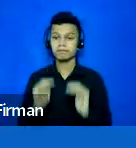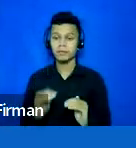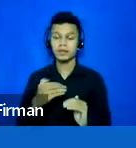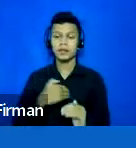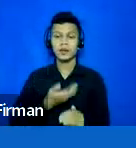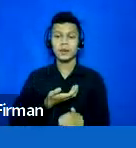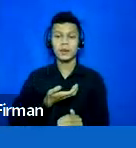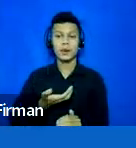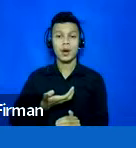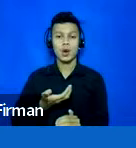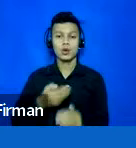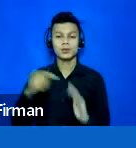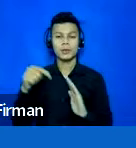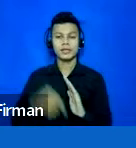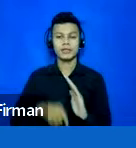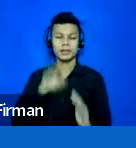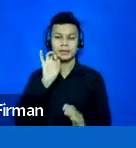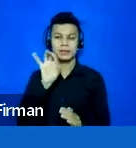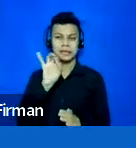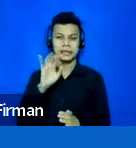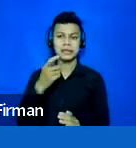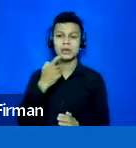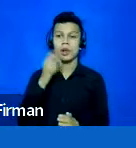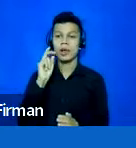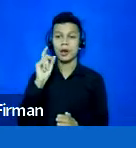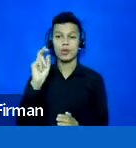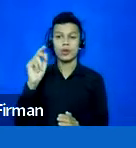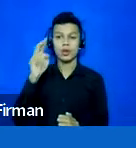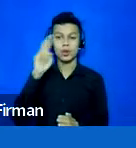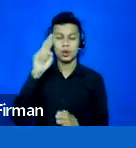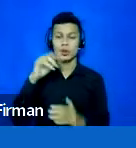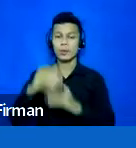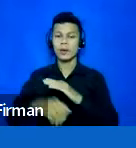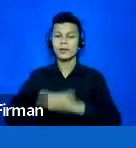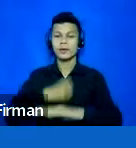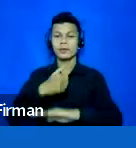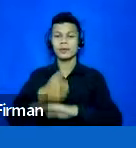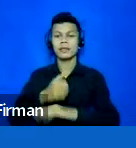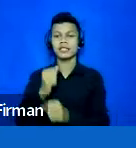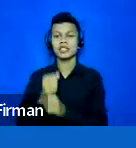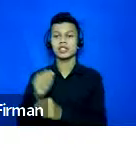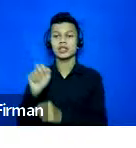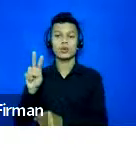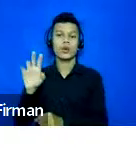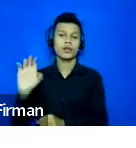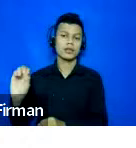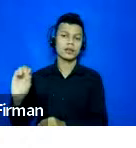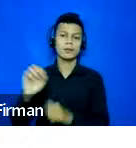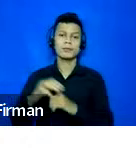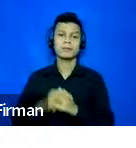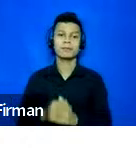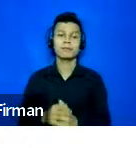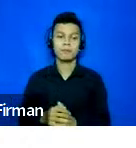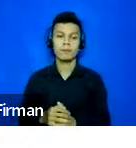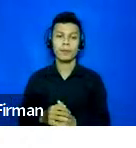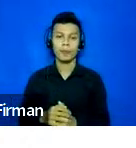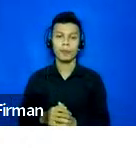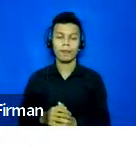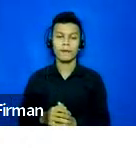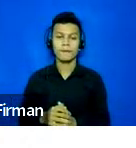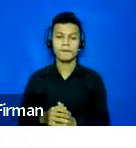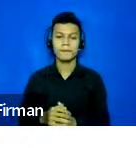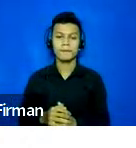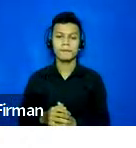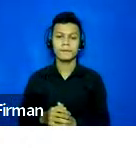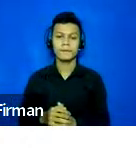our recommendation to G20 leaders on behalf of the C20 working group. So we